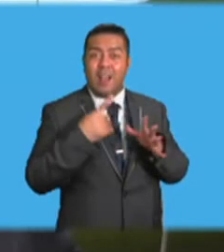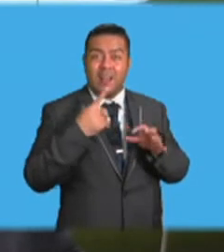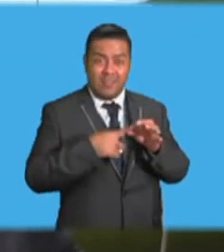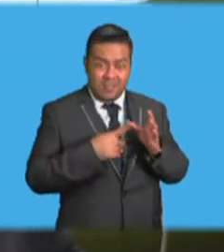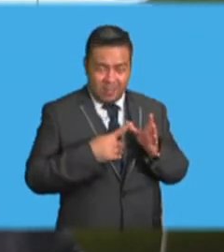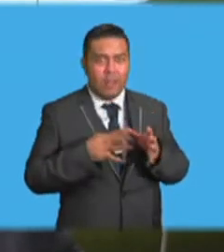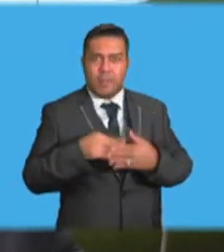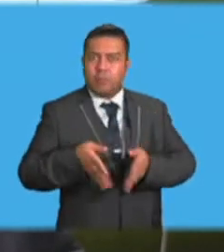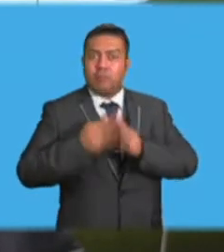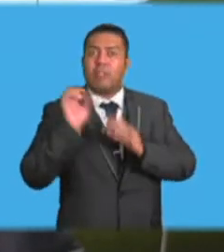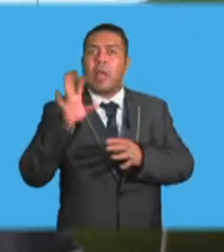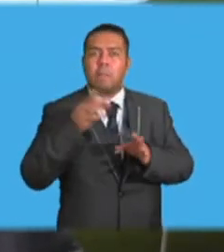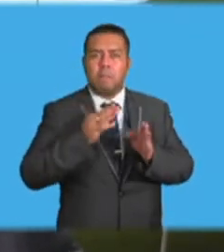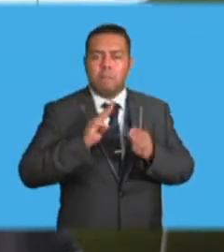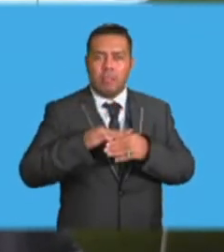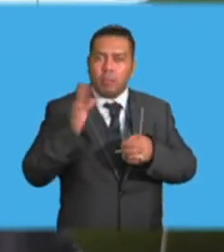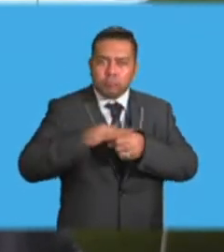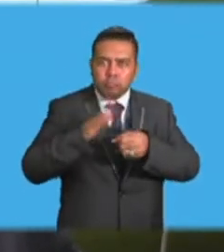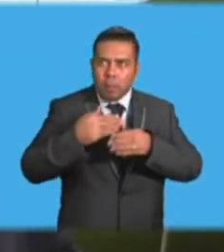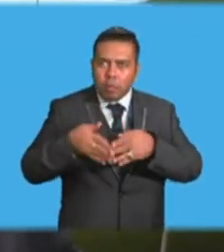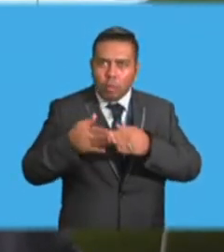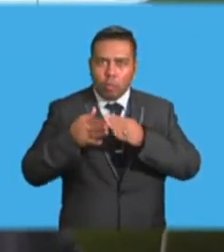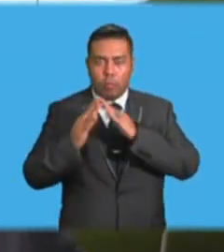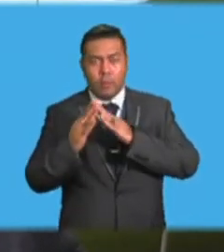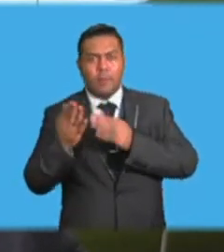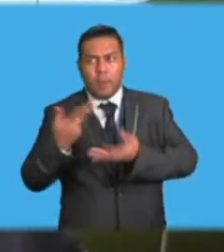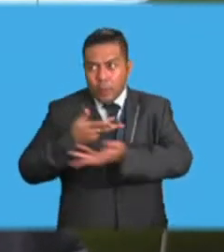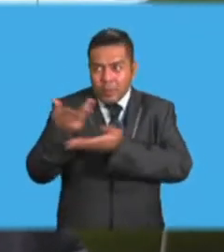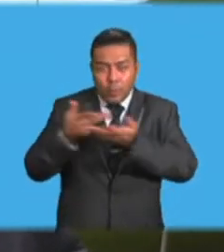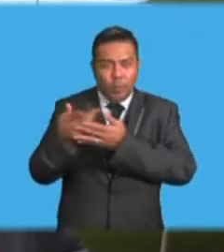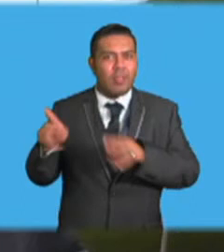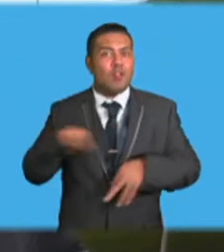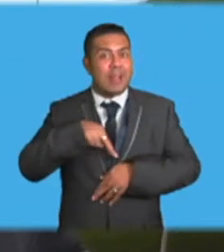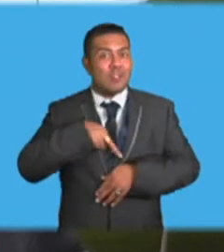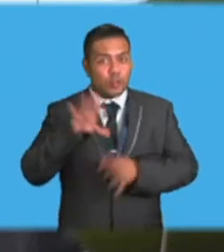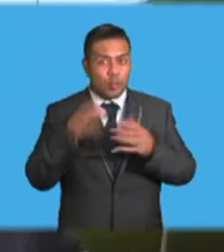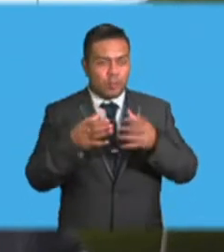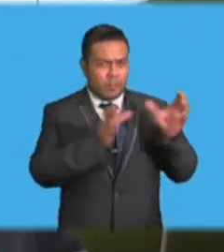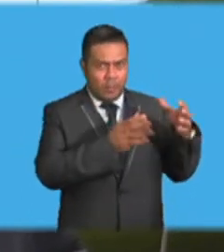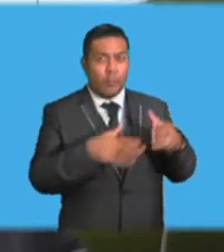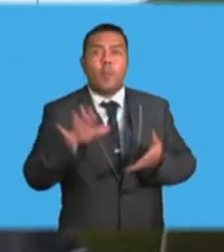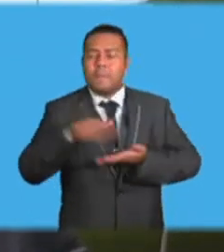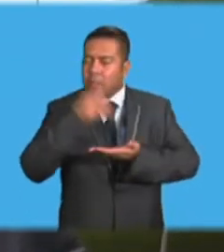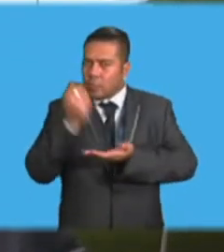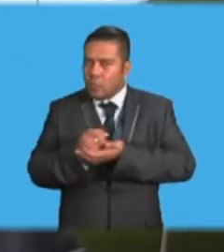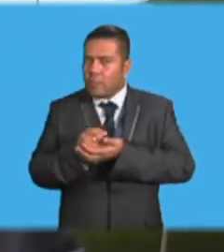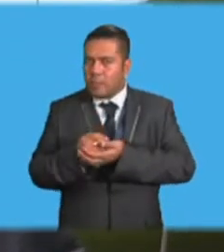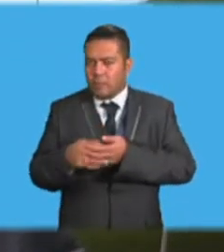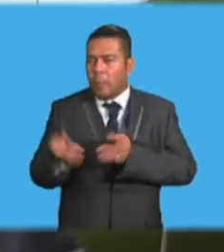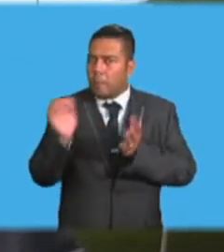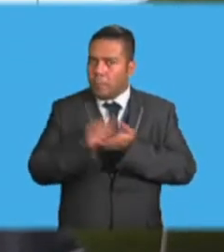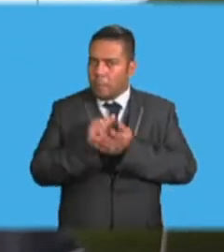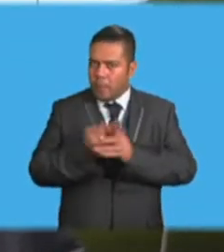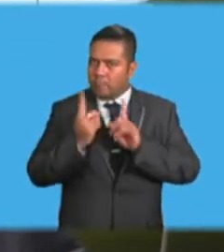months, and preparations included numerous consultations with religious groups to ensure that the physical aspects of this facility are in line